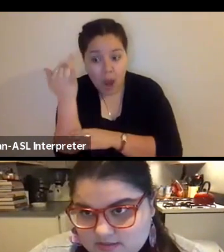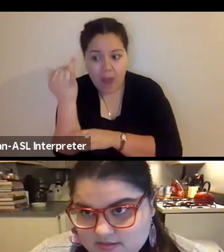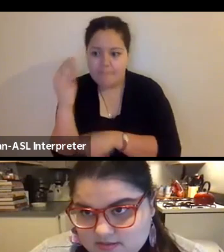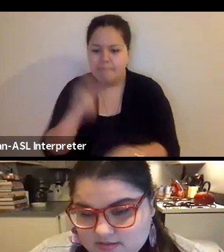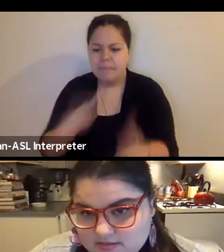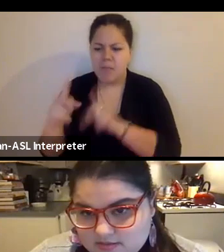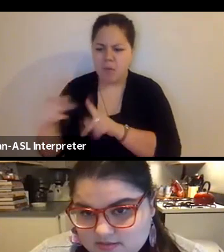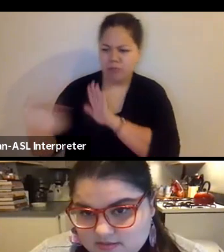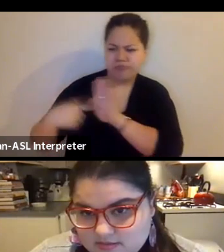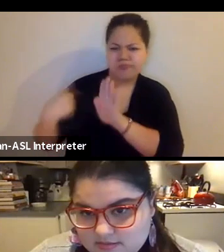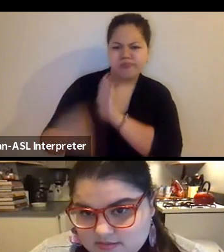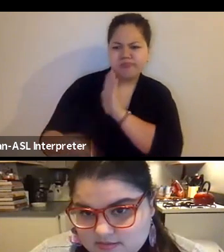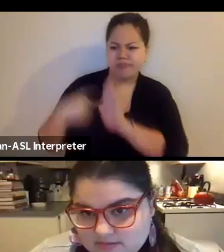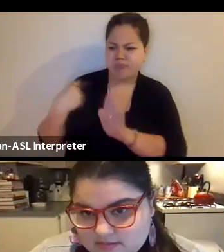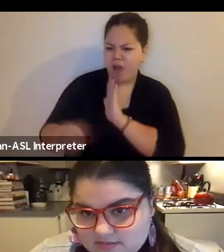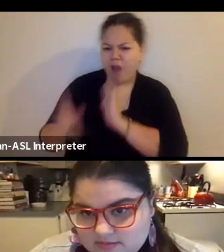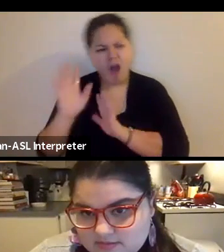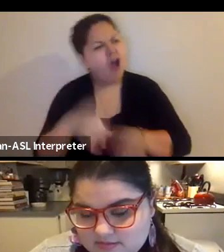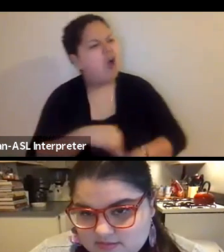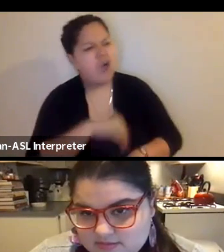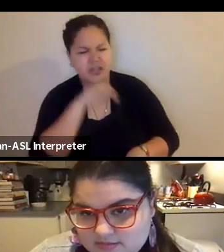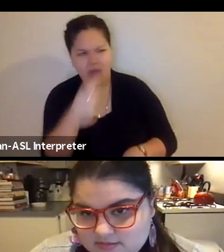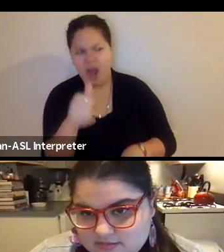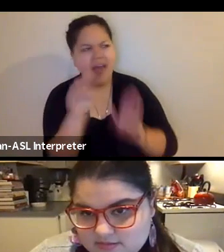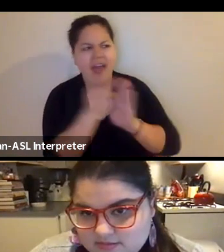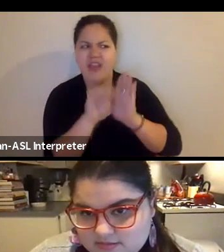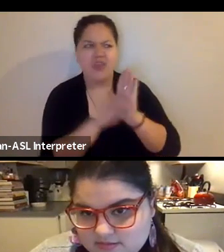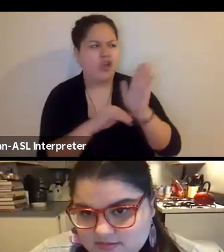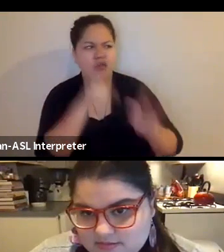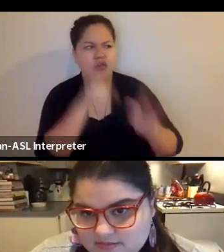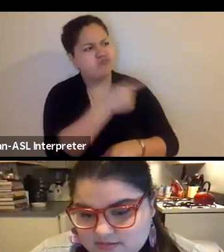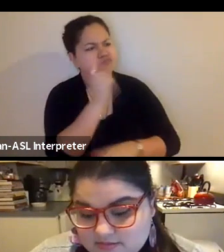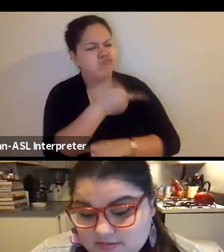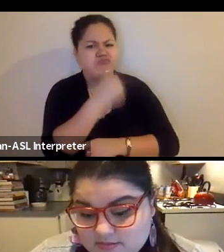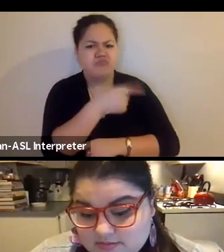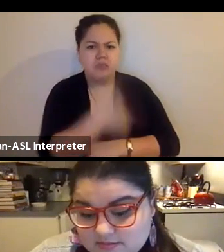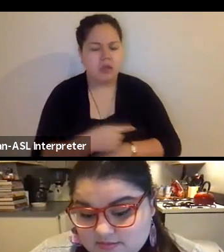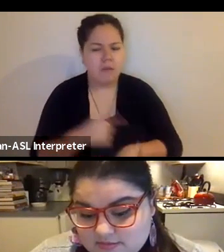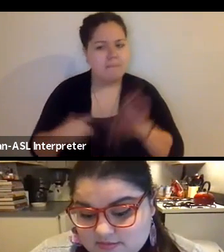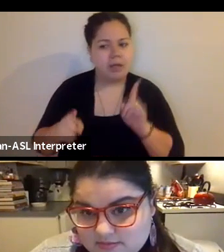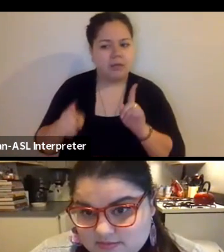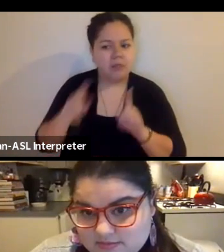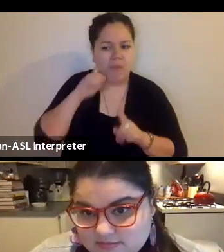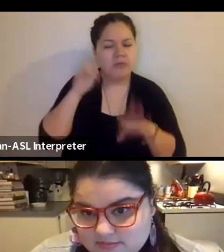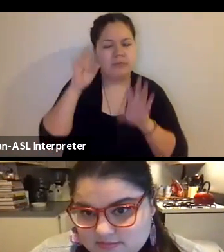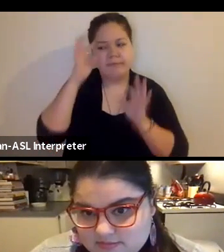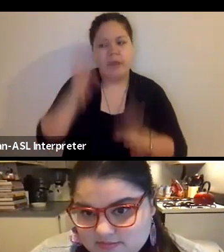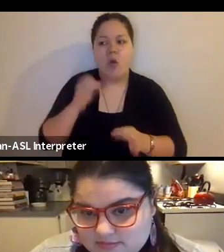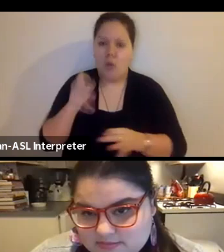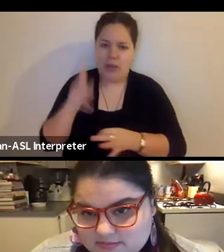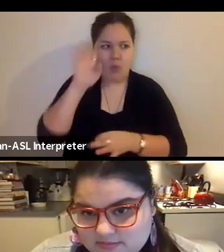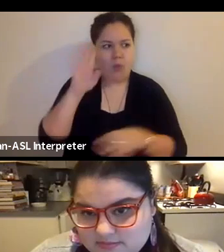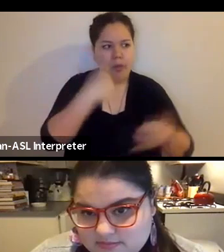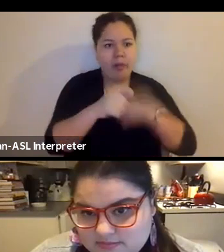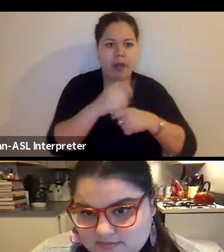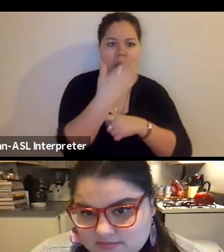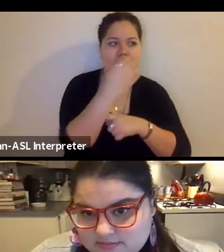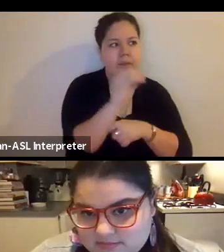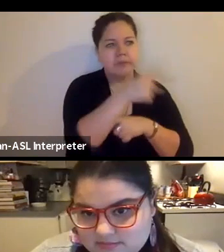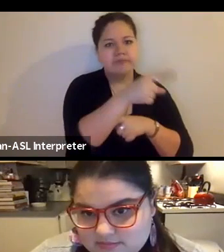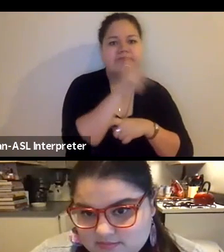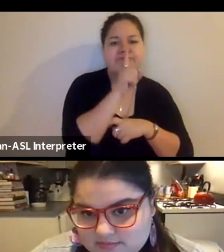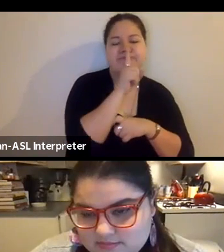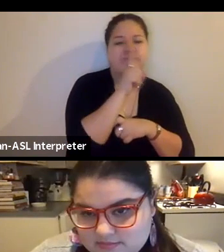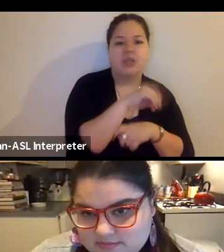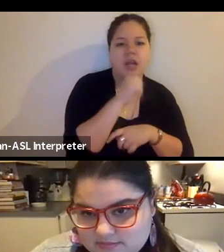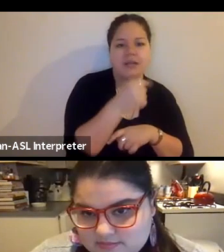they weren't sourcing those metals ethically. And so, yes, we should be recognizing where these products are coming from, where these